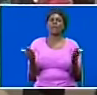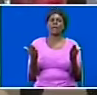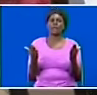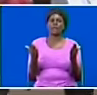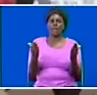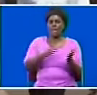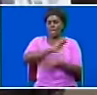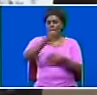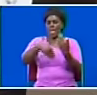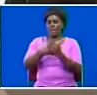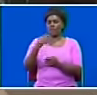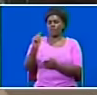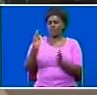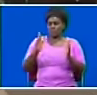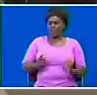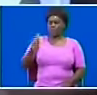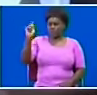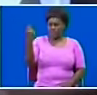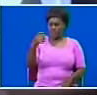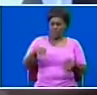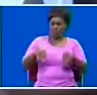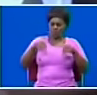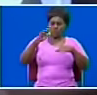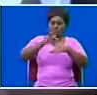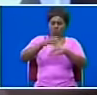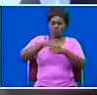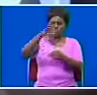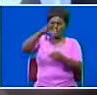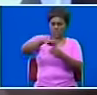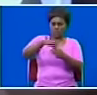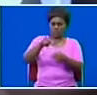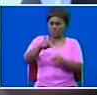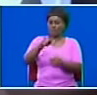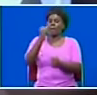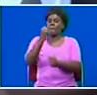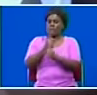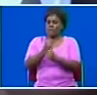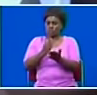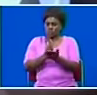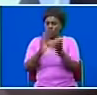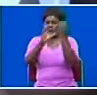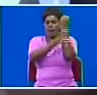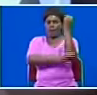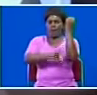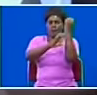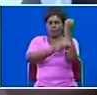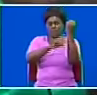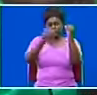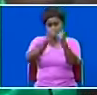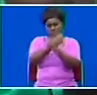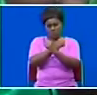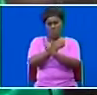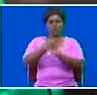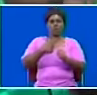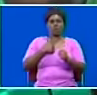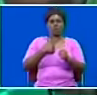because everybody in Kenya is waiting for a credible election. Na hiyo ndio itahakisha kwamba nchi hii inatulia na inakuwa na usalama.